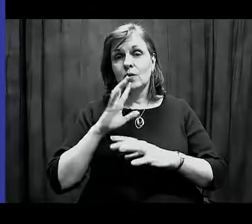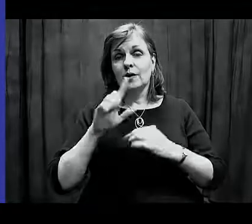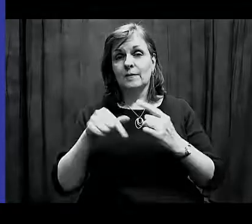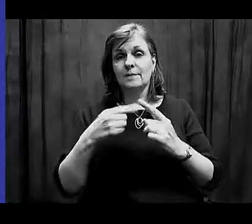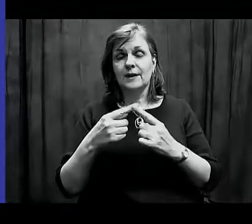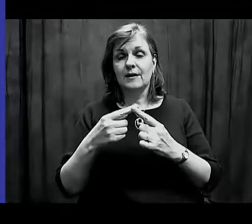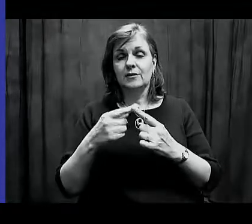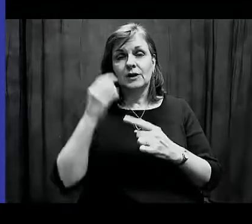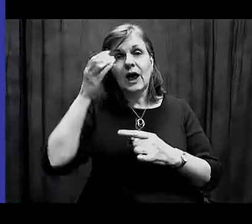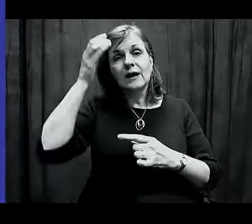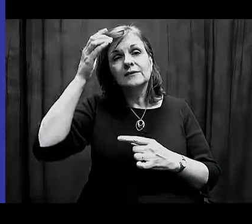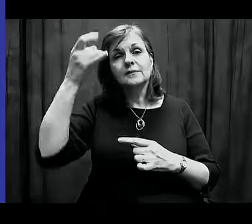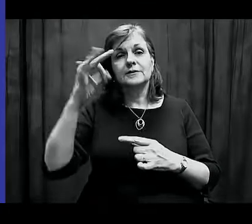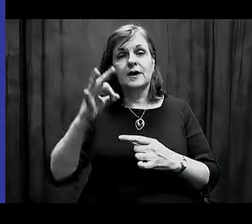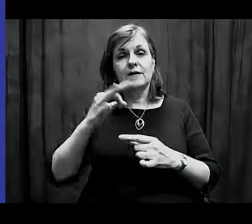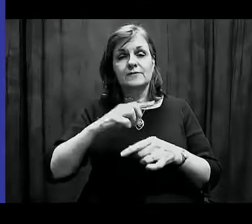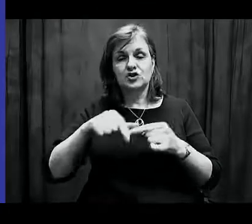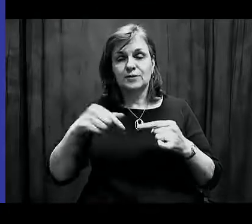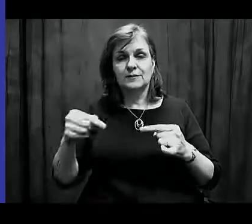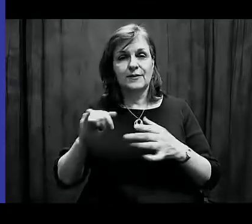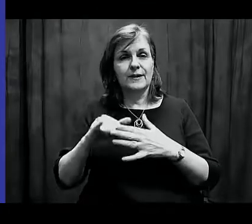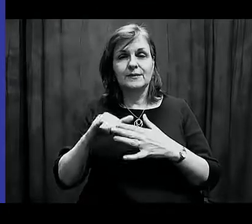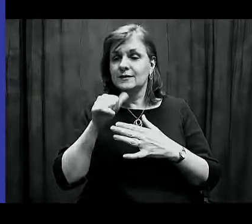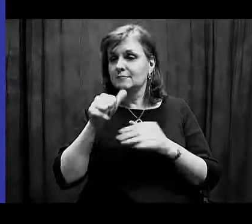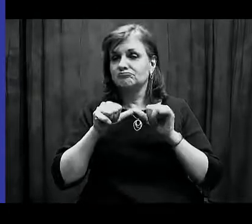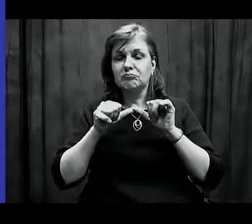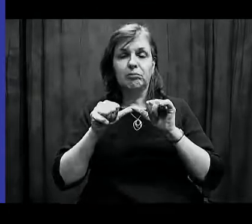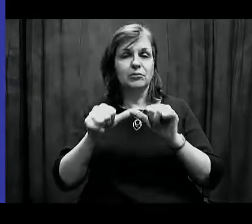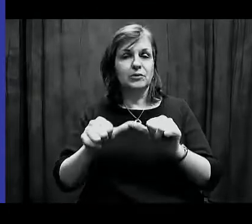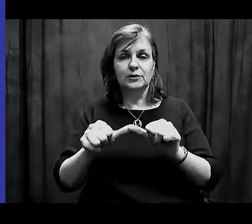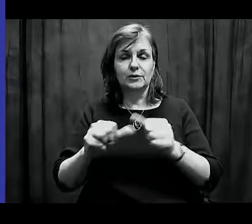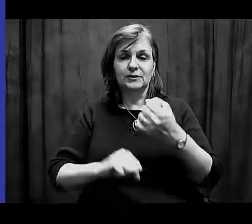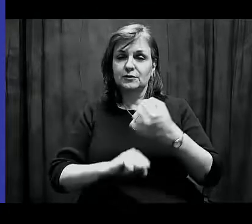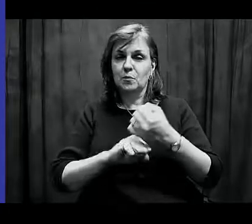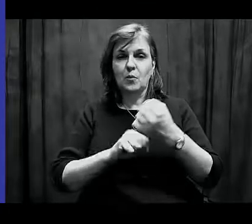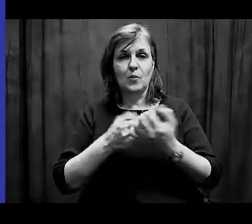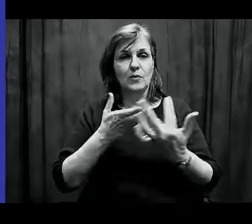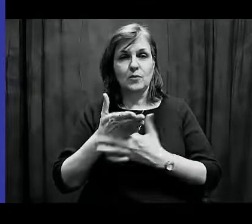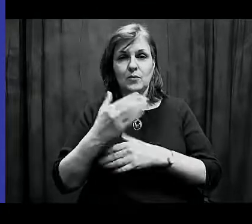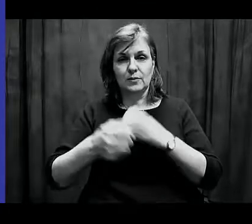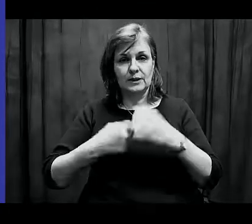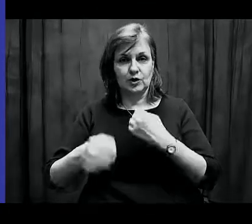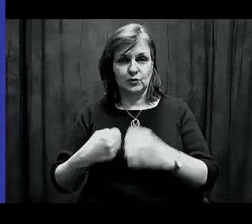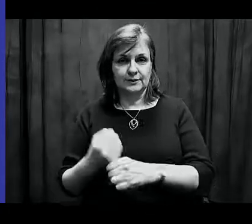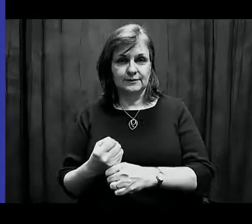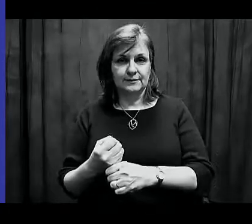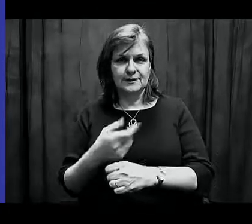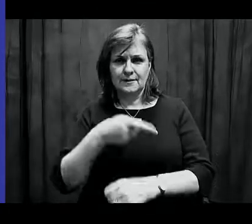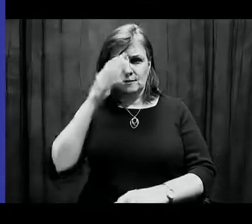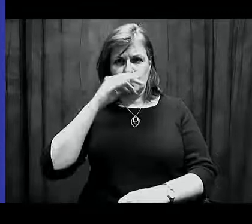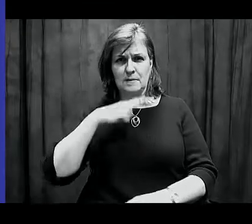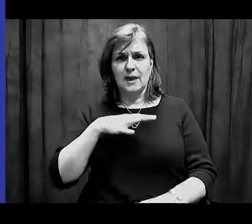to discuss concepts of genetics and inheritance that have not held over the years.